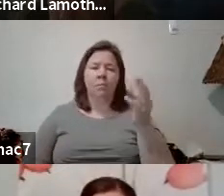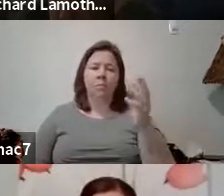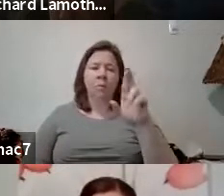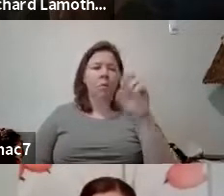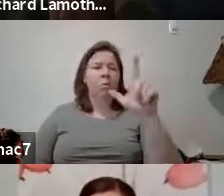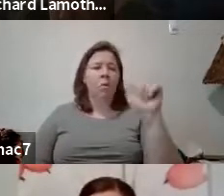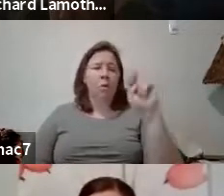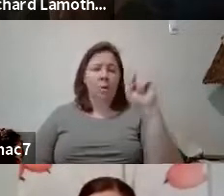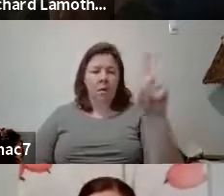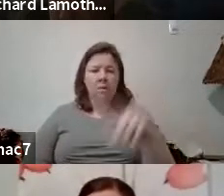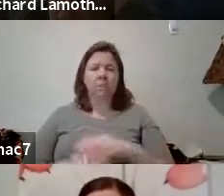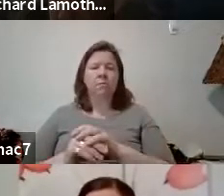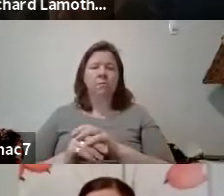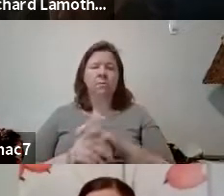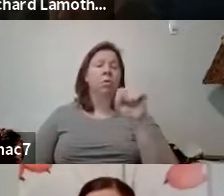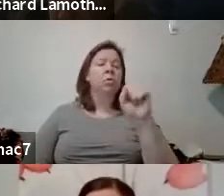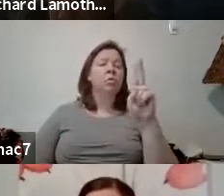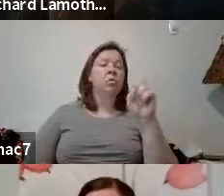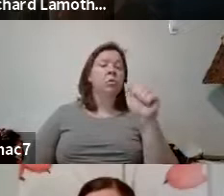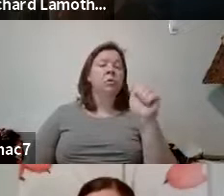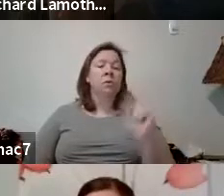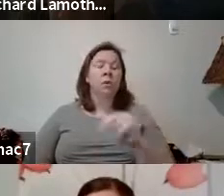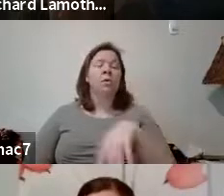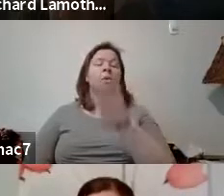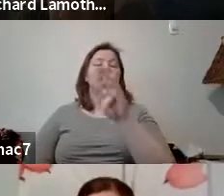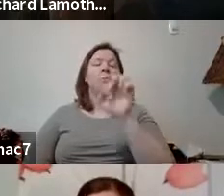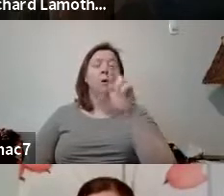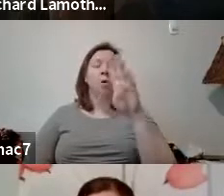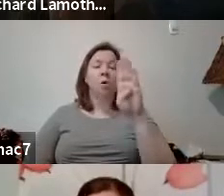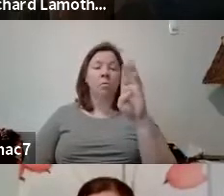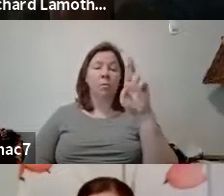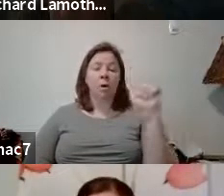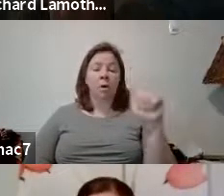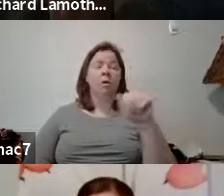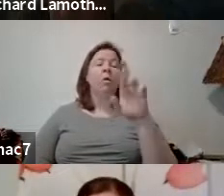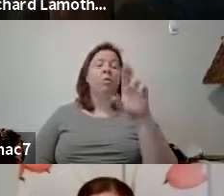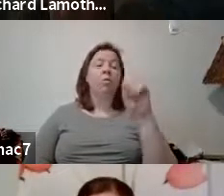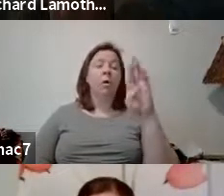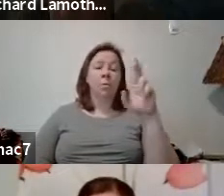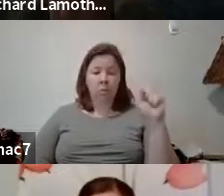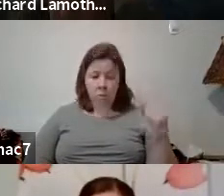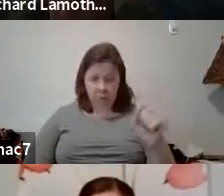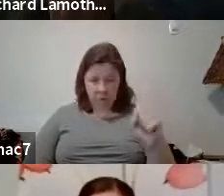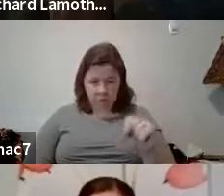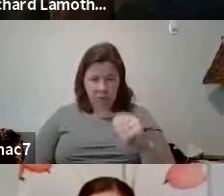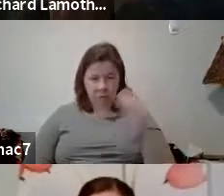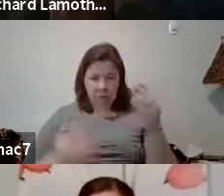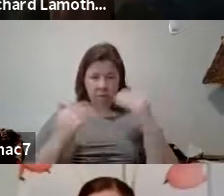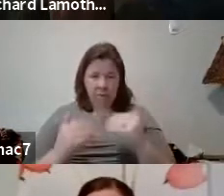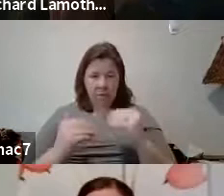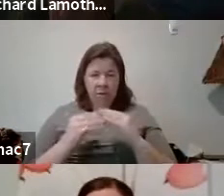Roland Flob, Susan, Barbara Roberts, Anna Marie Flob, welcome. See, we teamed up here.